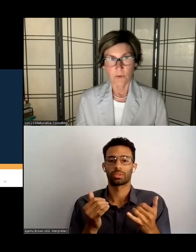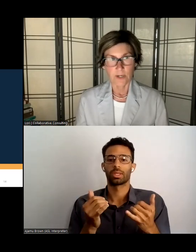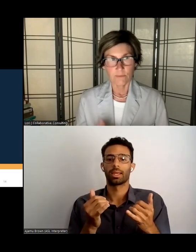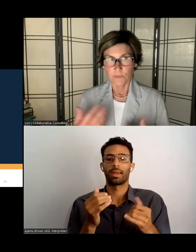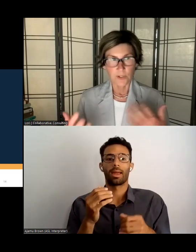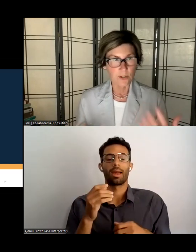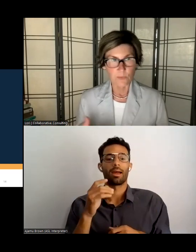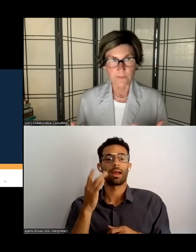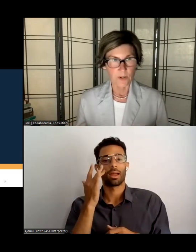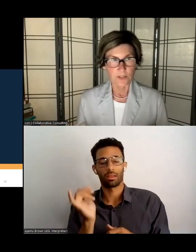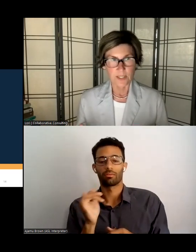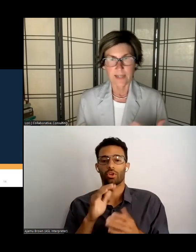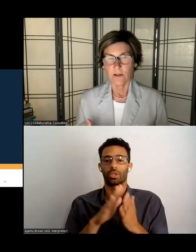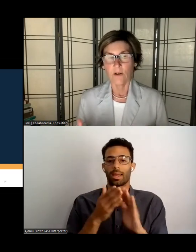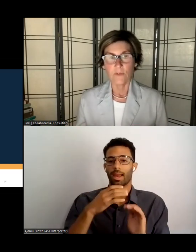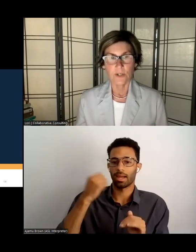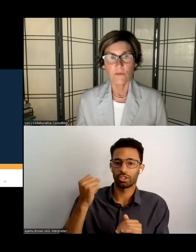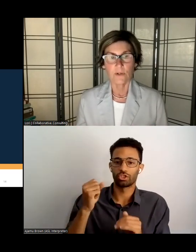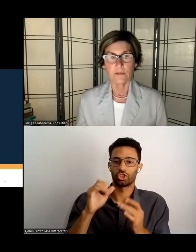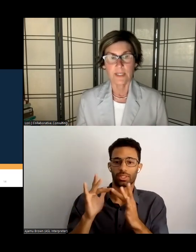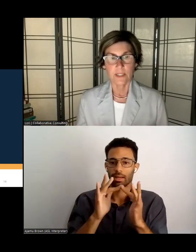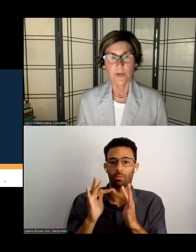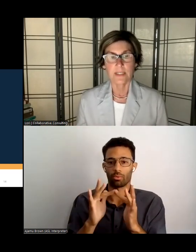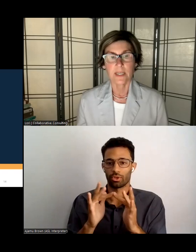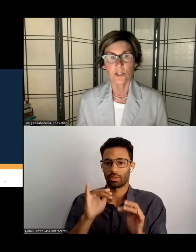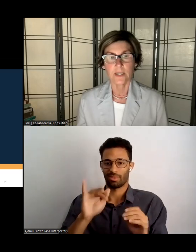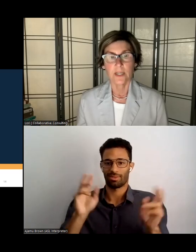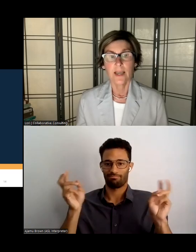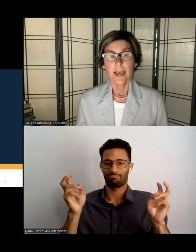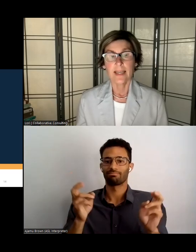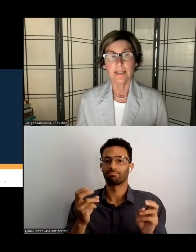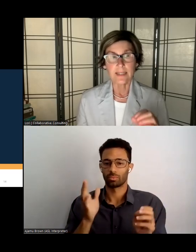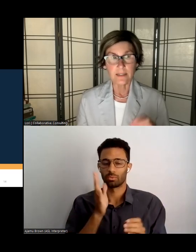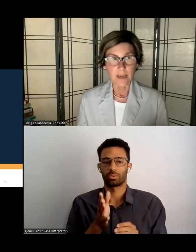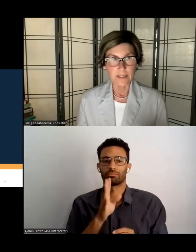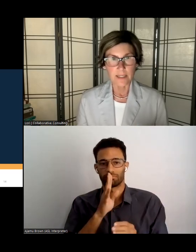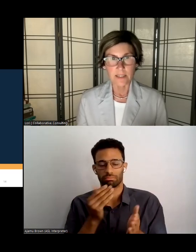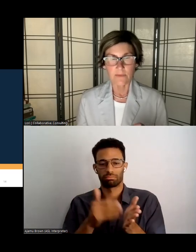Aging Network. You'll hear us refer to that over and over in this presentation.